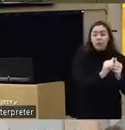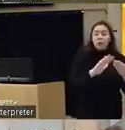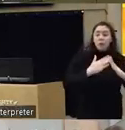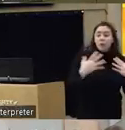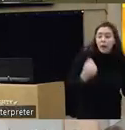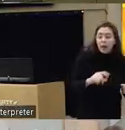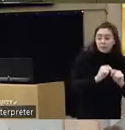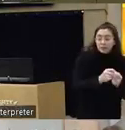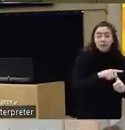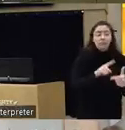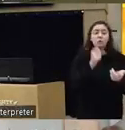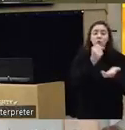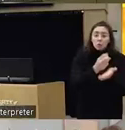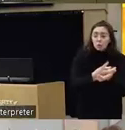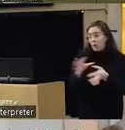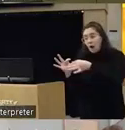social worker